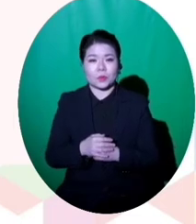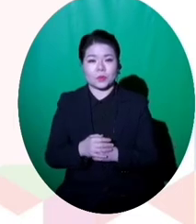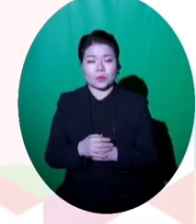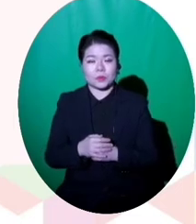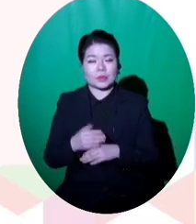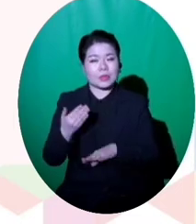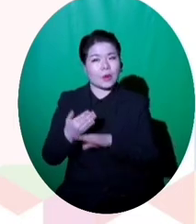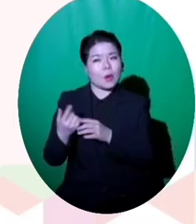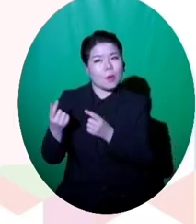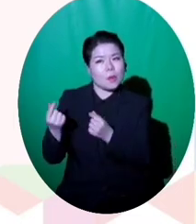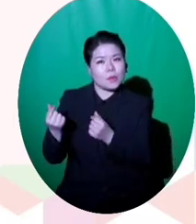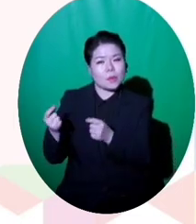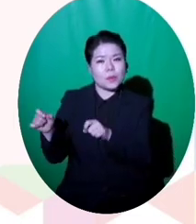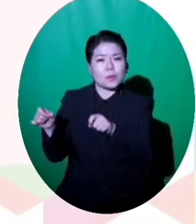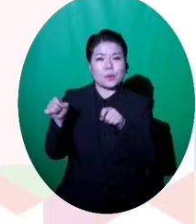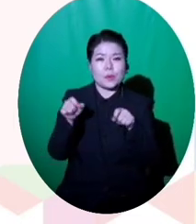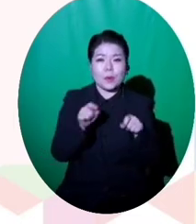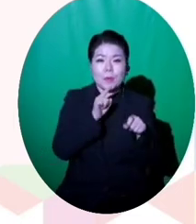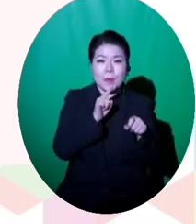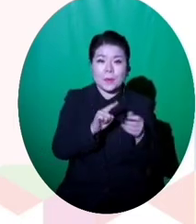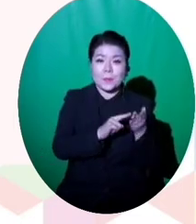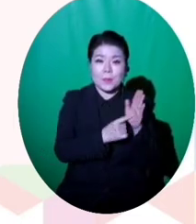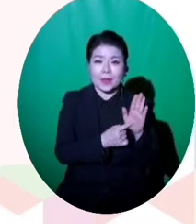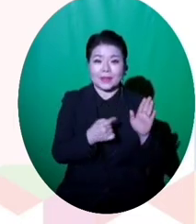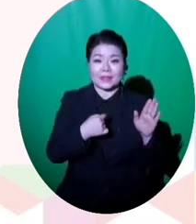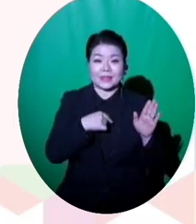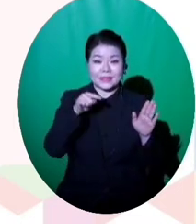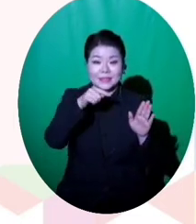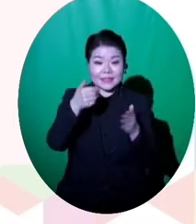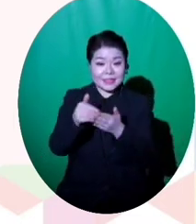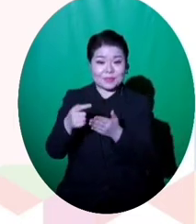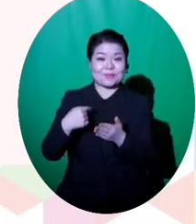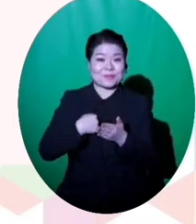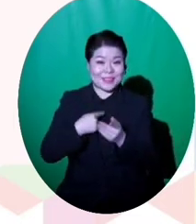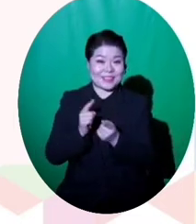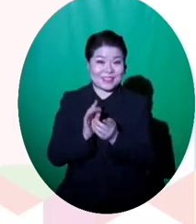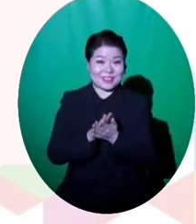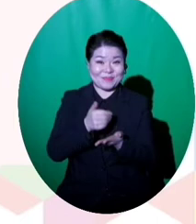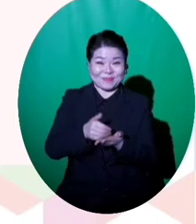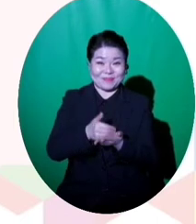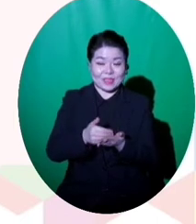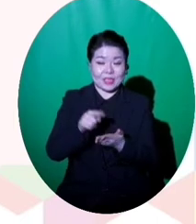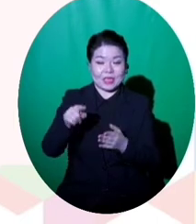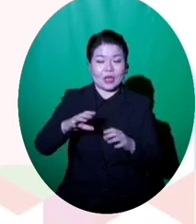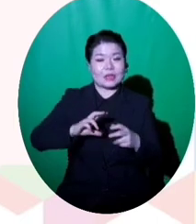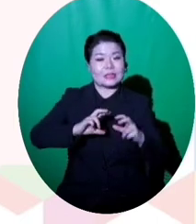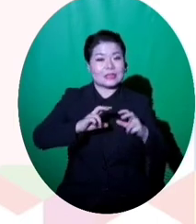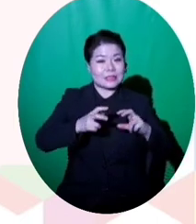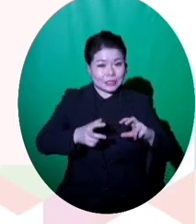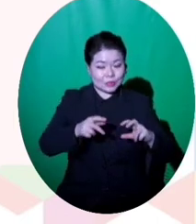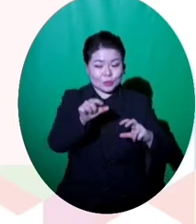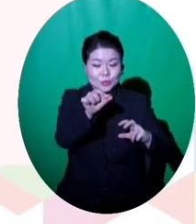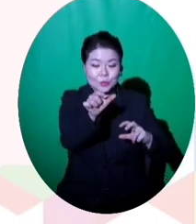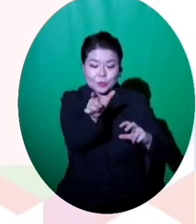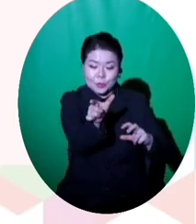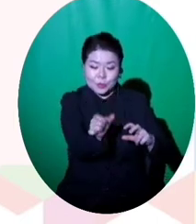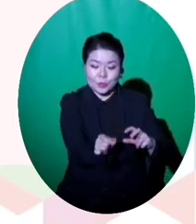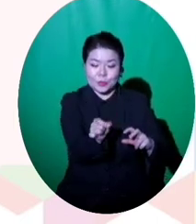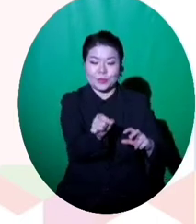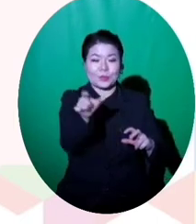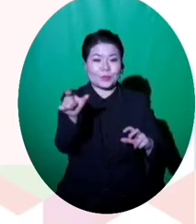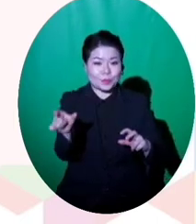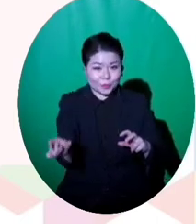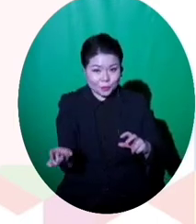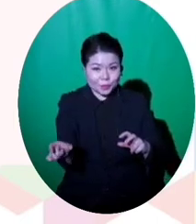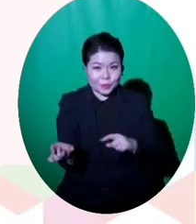a slice of the earth, but it's also a technical stack. So at the very core, in the solid level, we have physics.